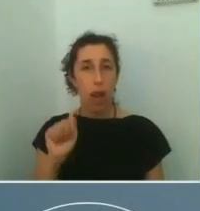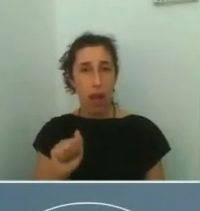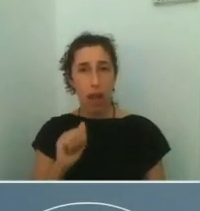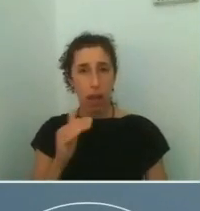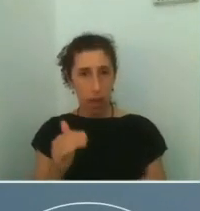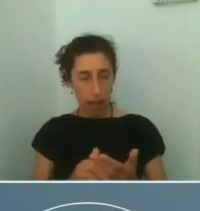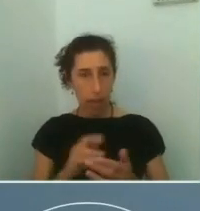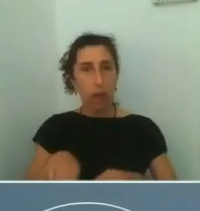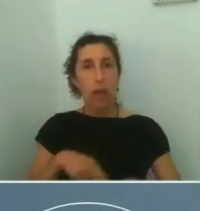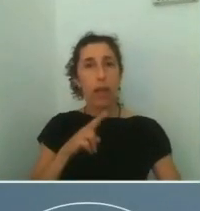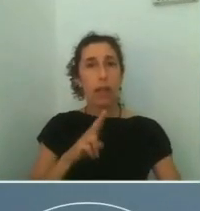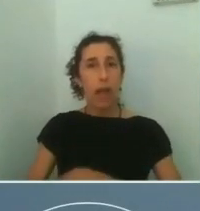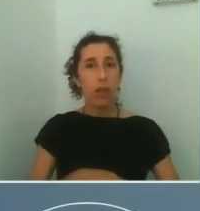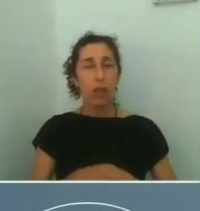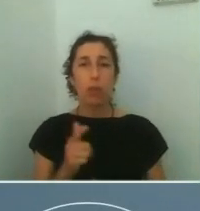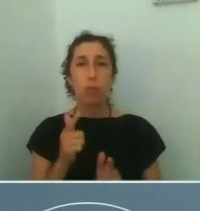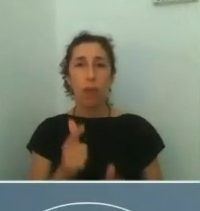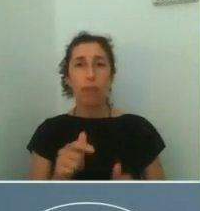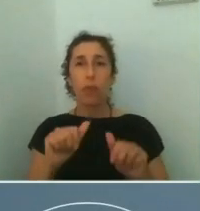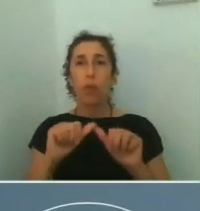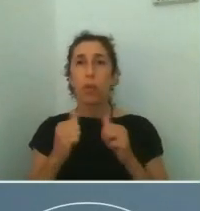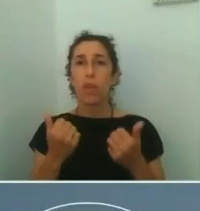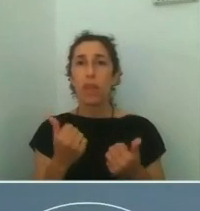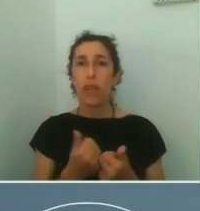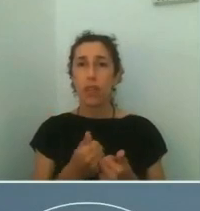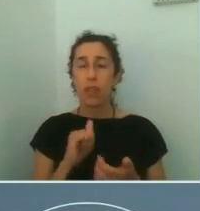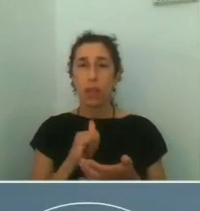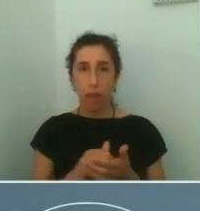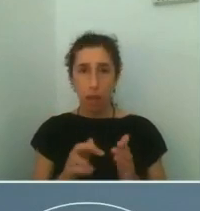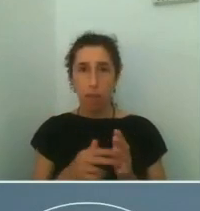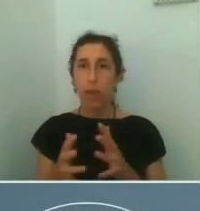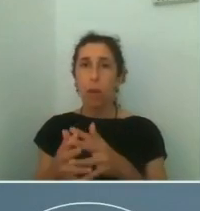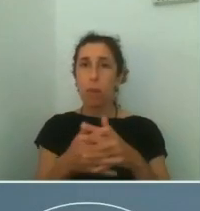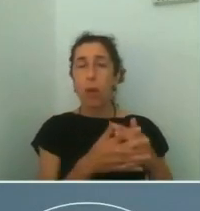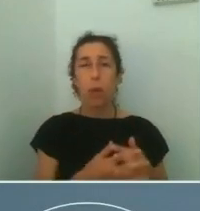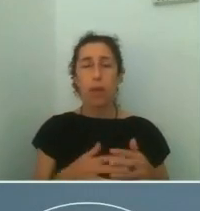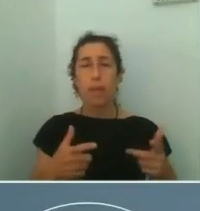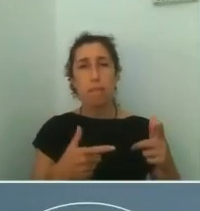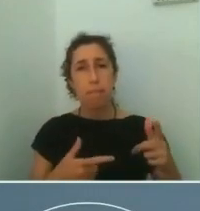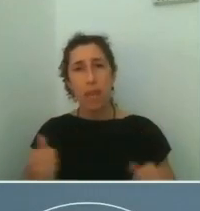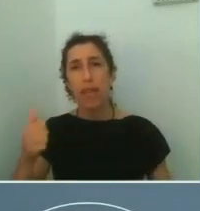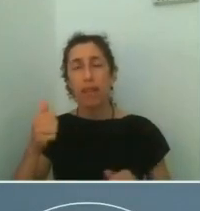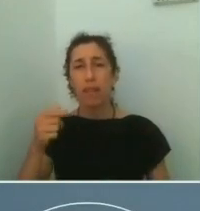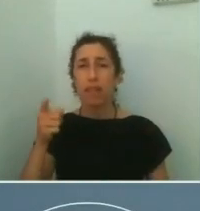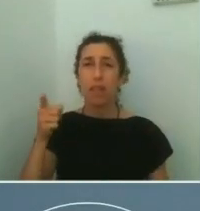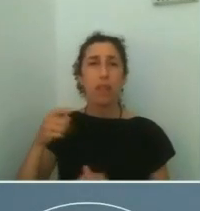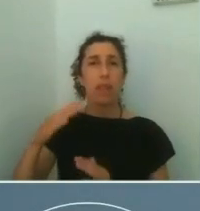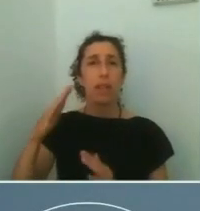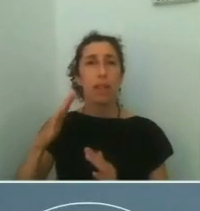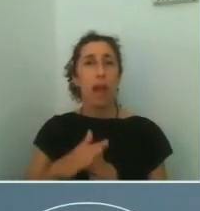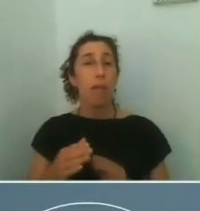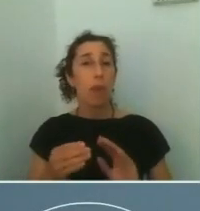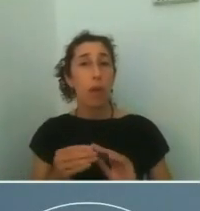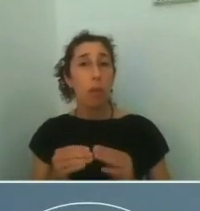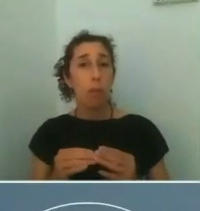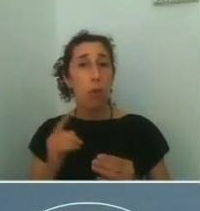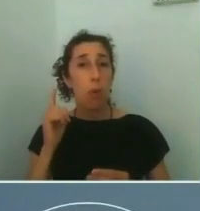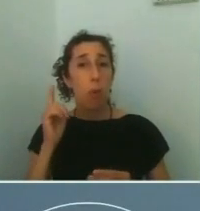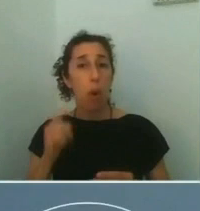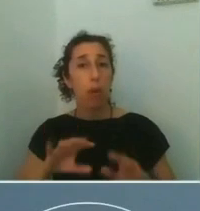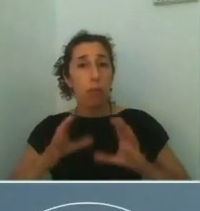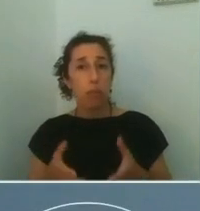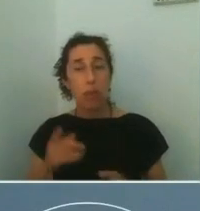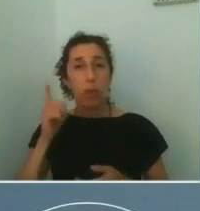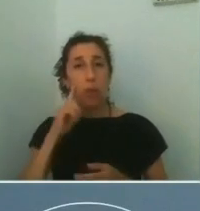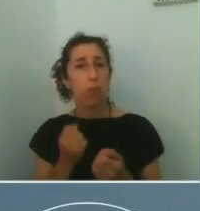attorney general, suggested that she was going after the Trumps, which made her sound less impartial than an attorney general really ought